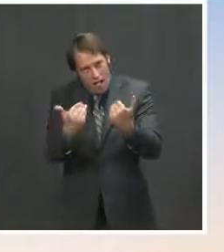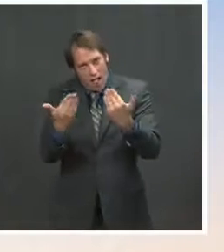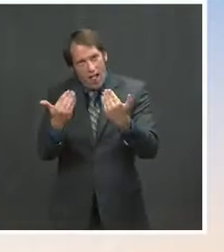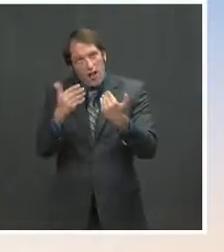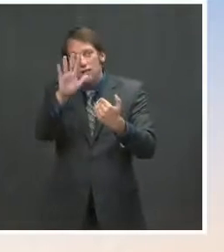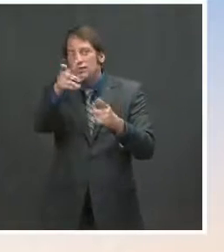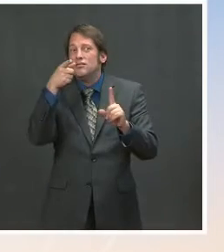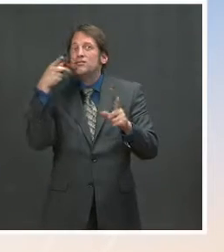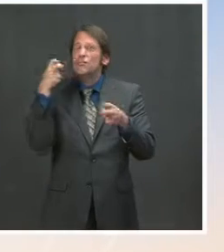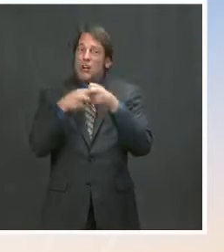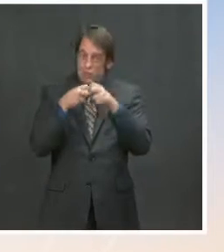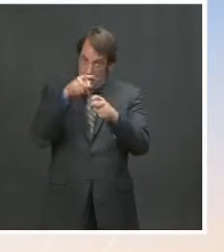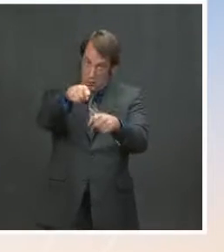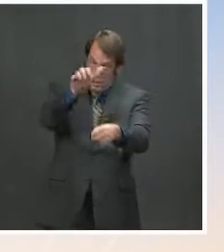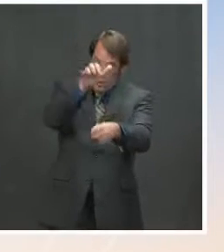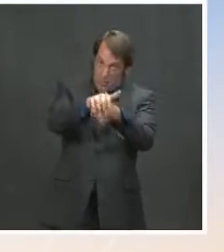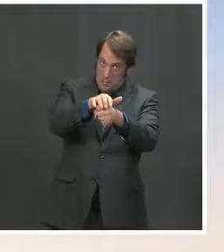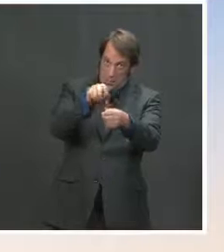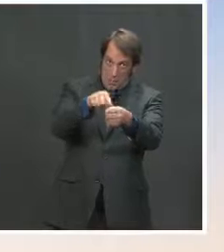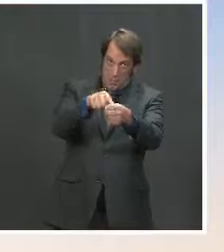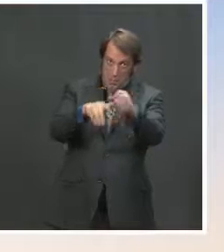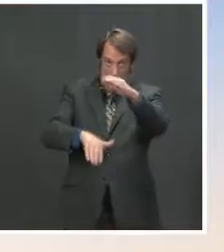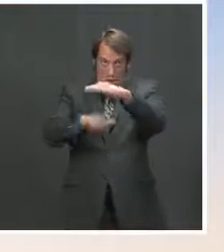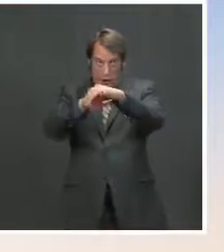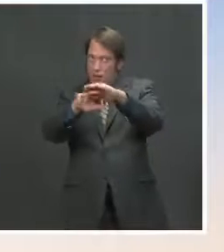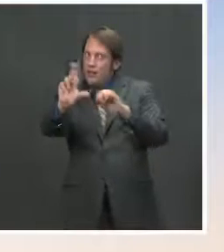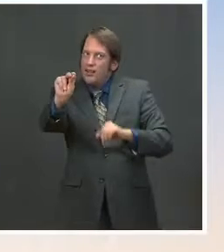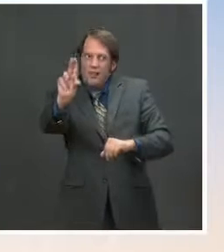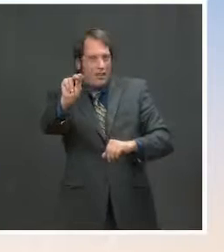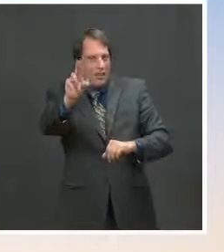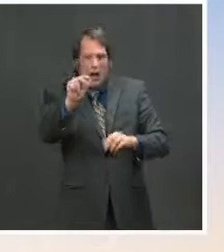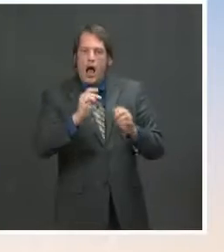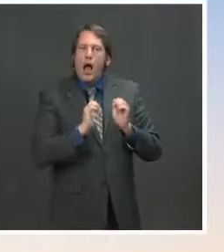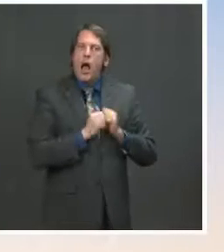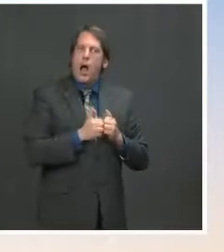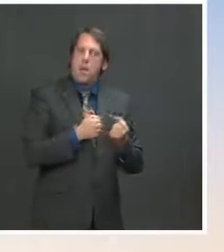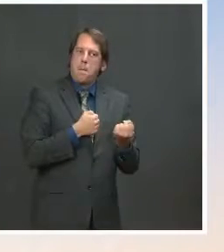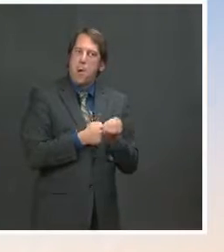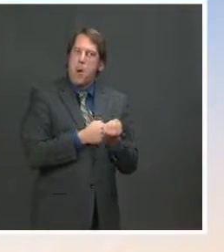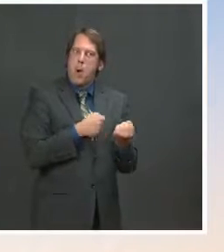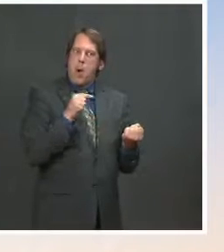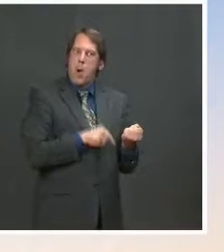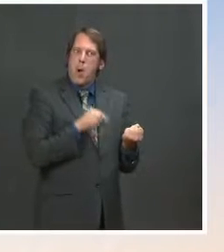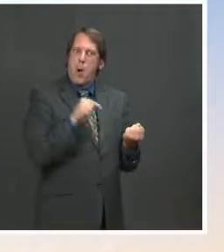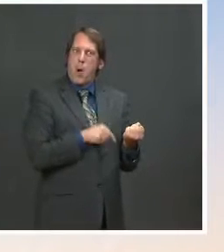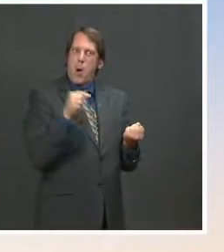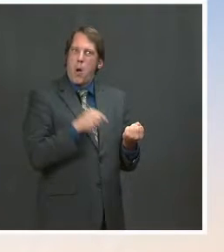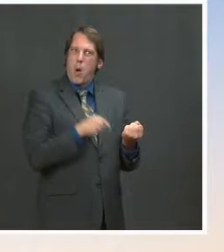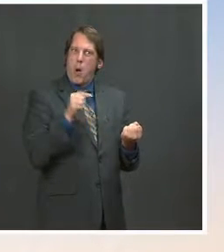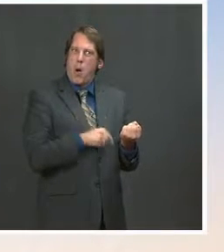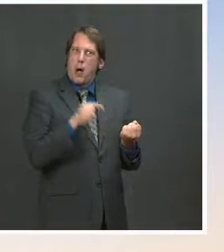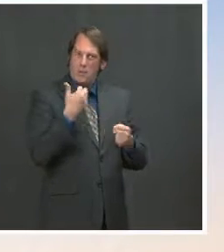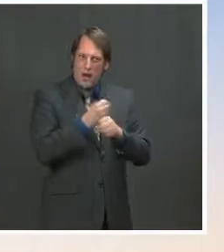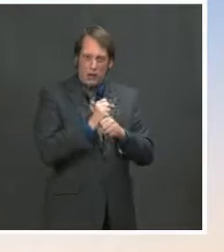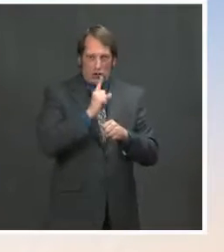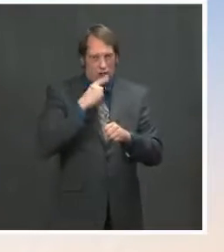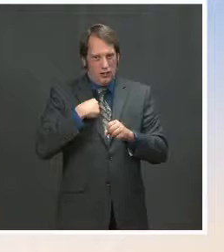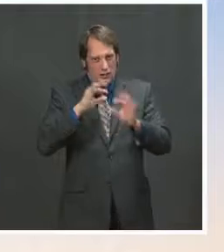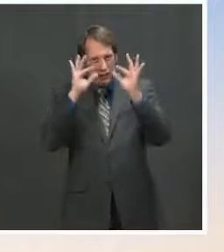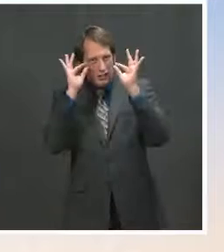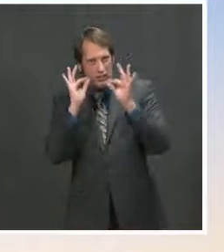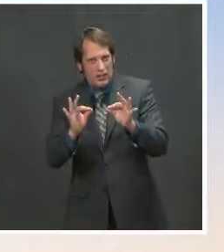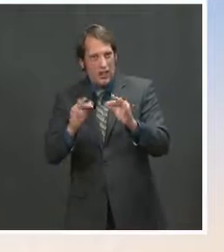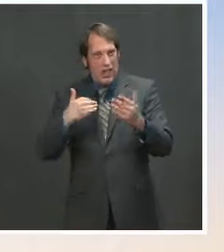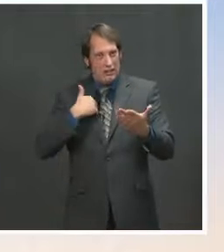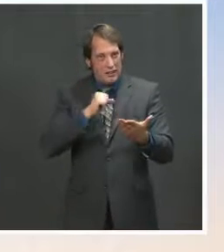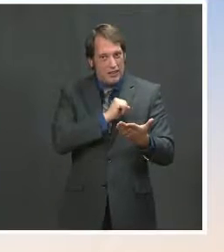that have been put in place in the past. We overturned those and changed those, and it was always meant to be a first step. So back to my other question, mm-hmm. Does